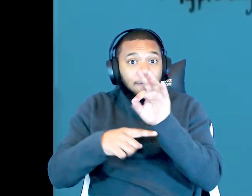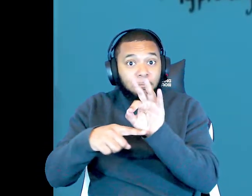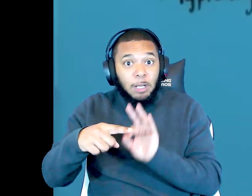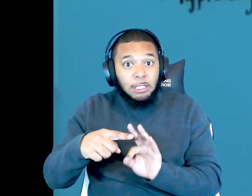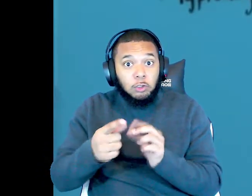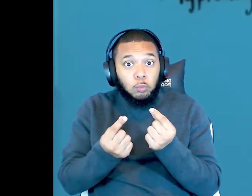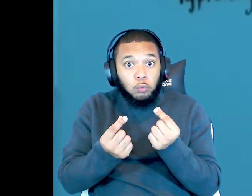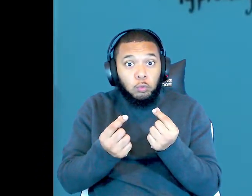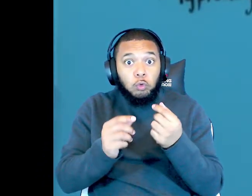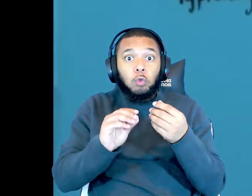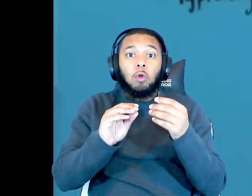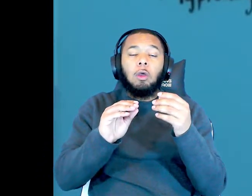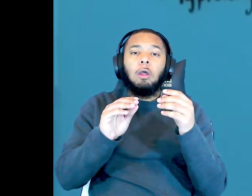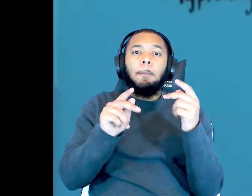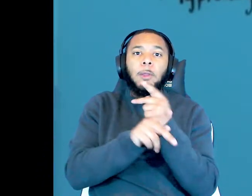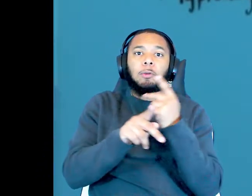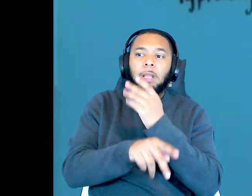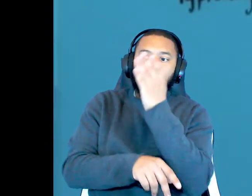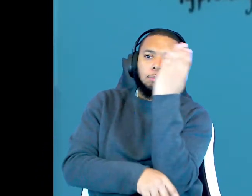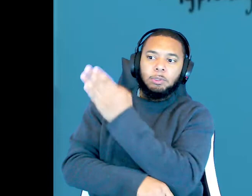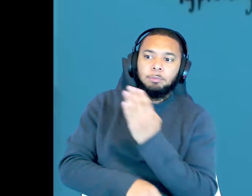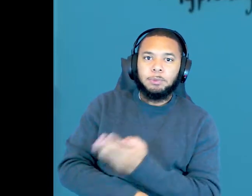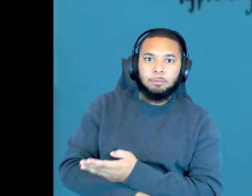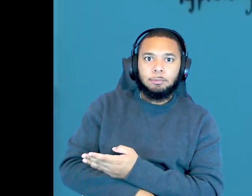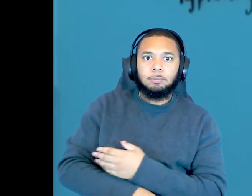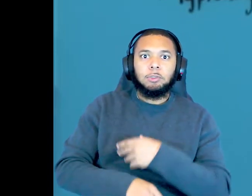So 12% times 1 is 12%.